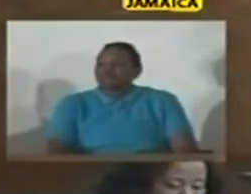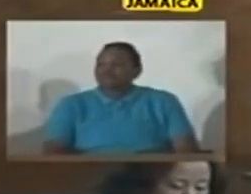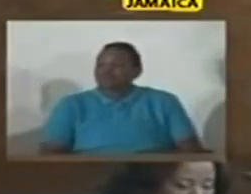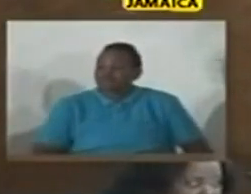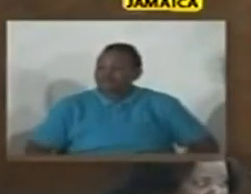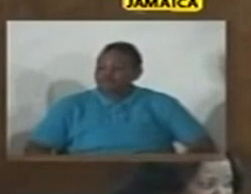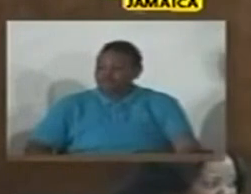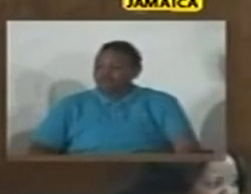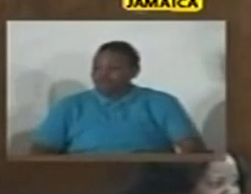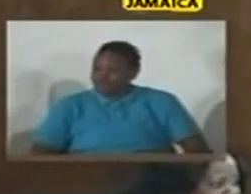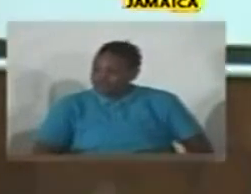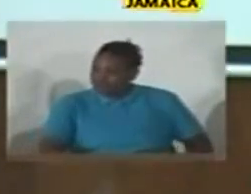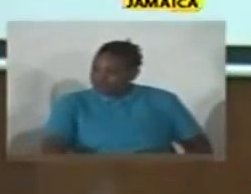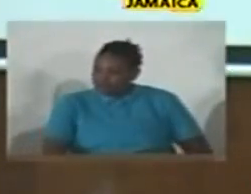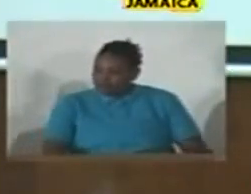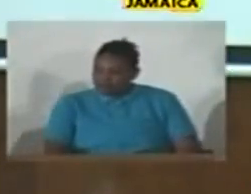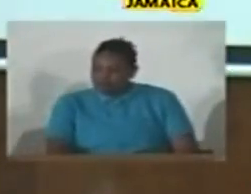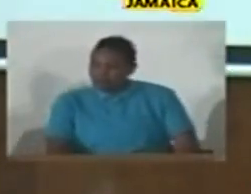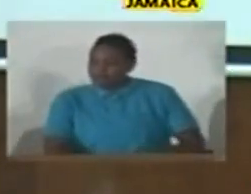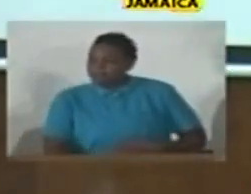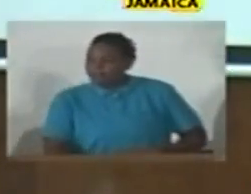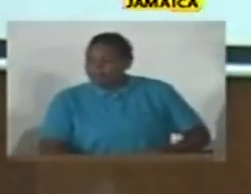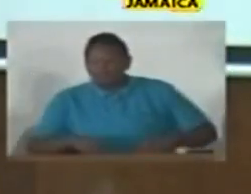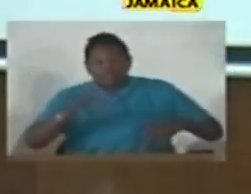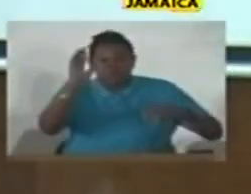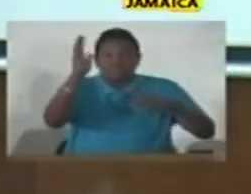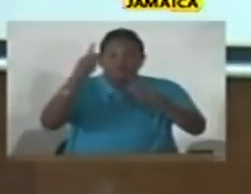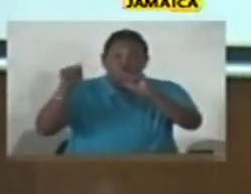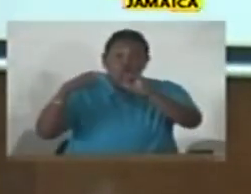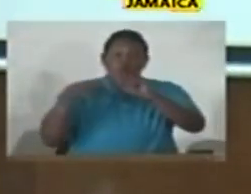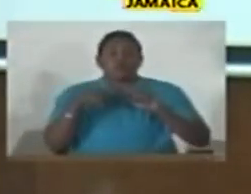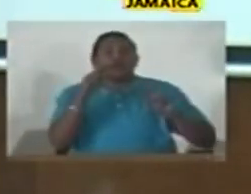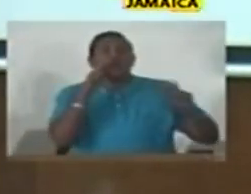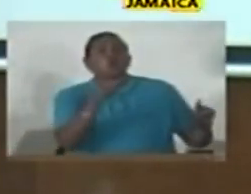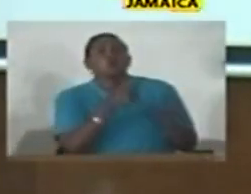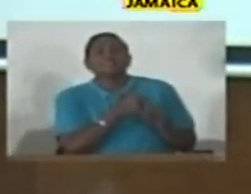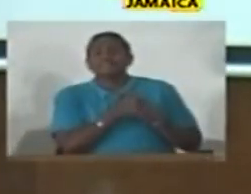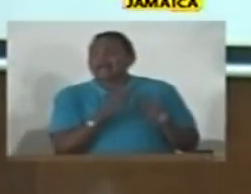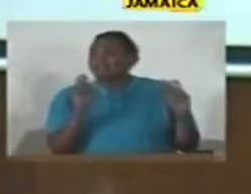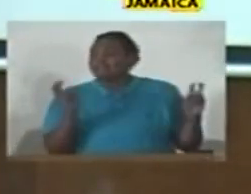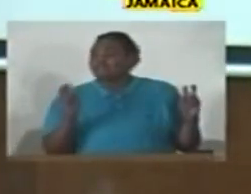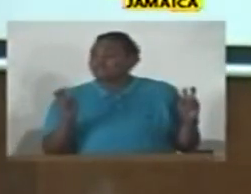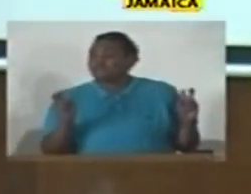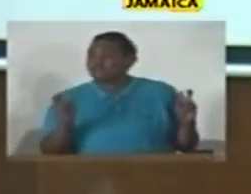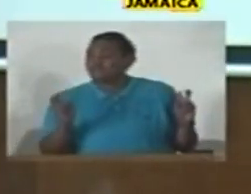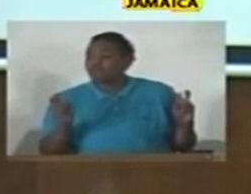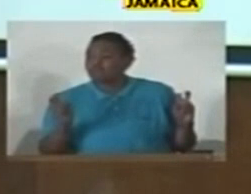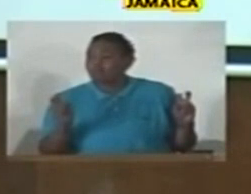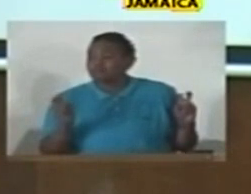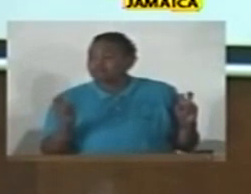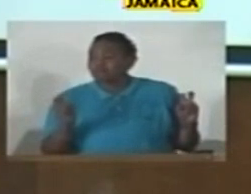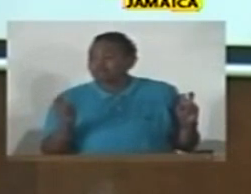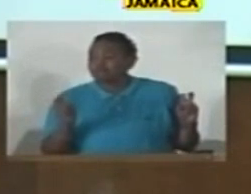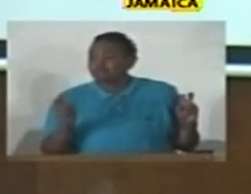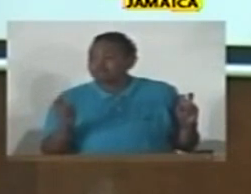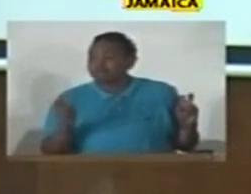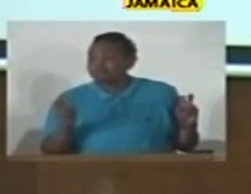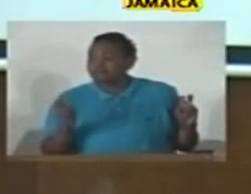Mr. Speaker, when we look at a pack of hybrid